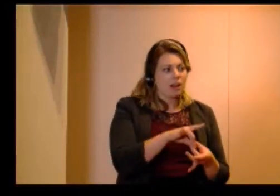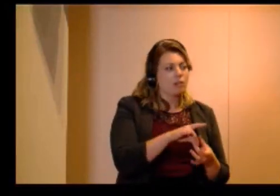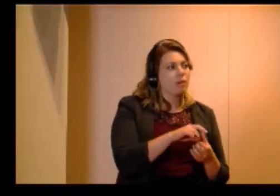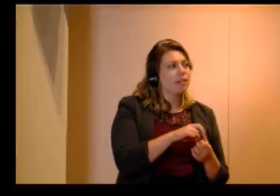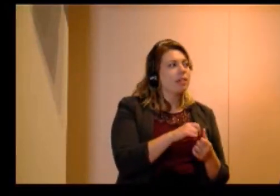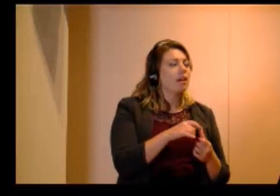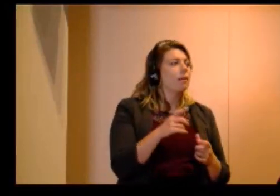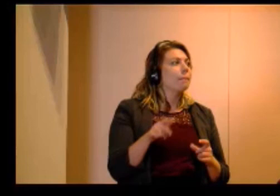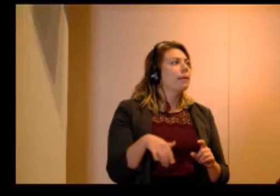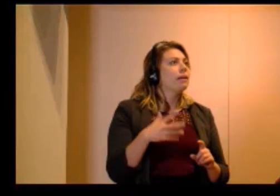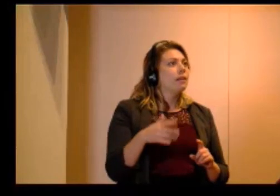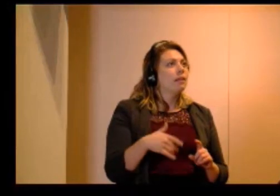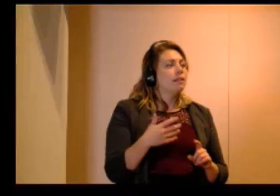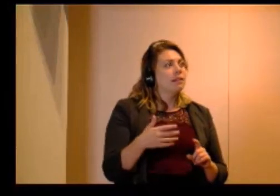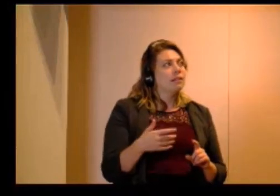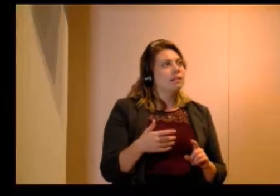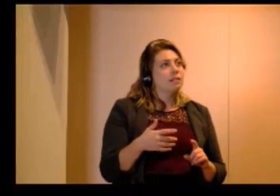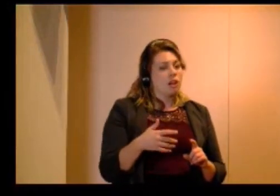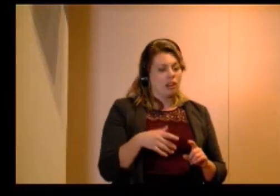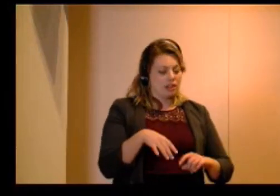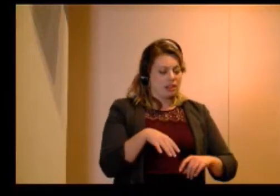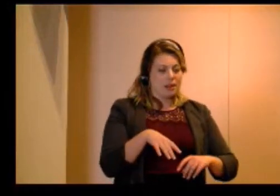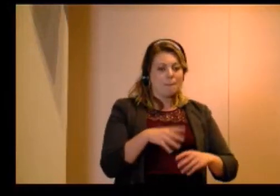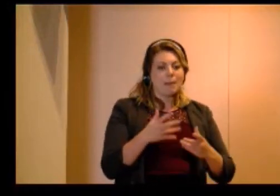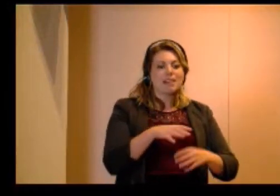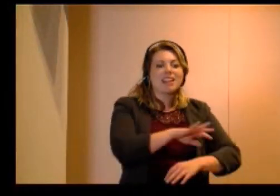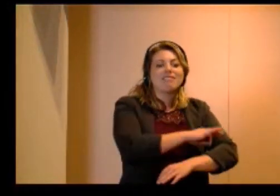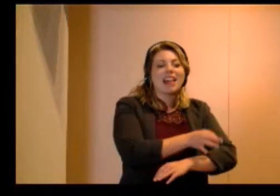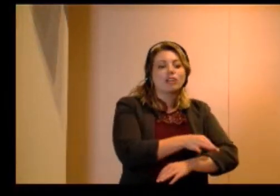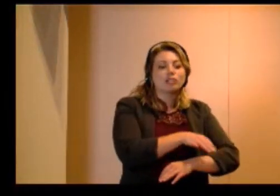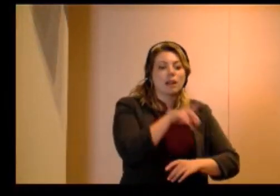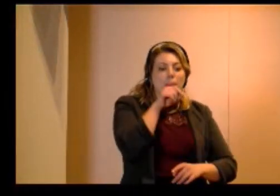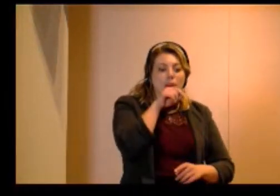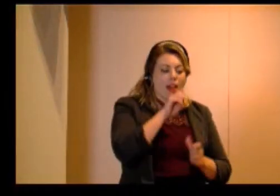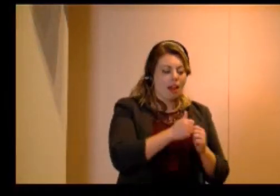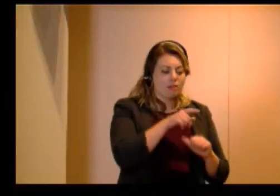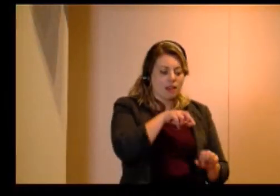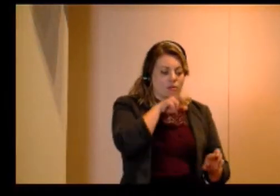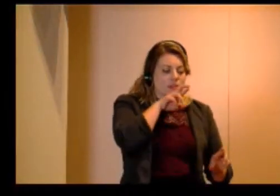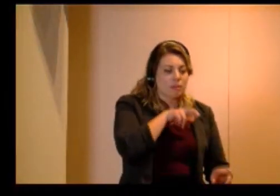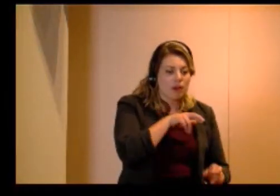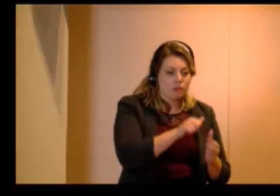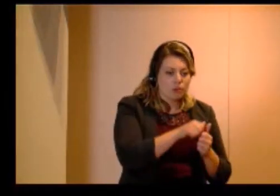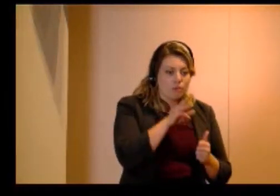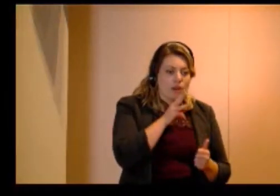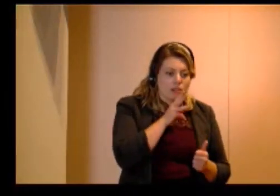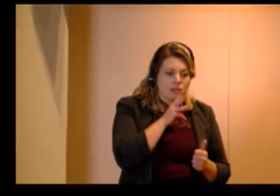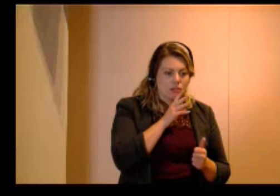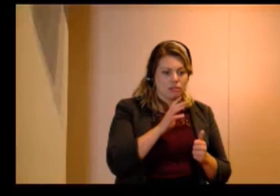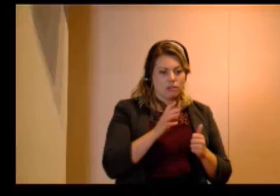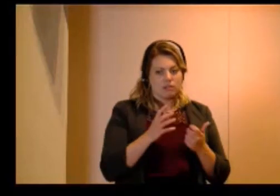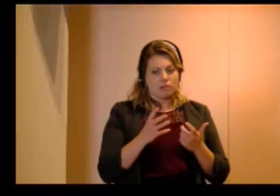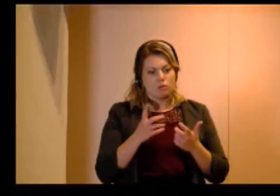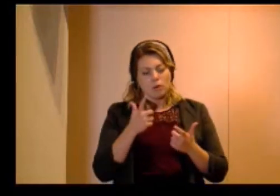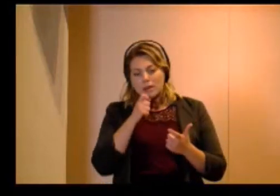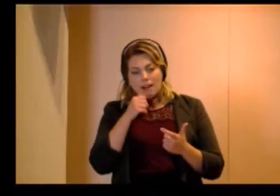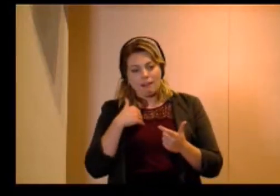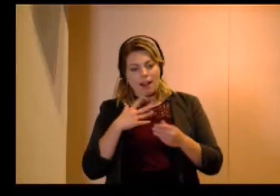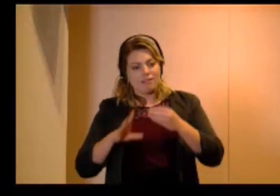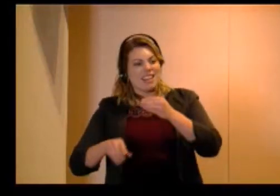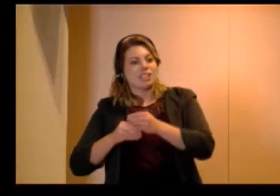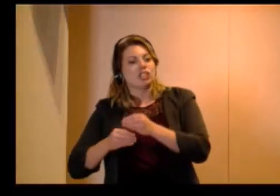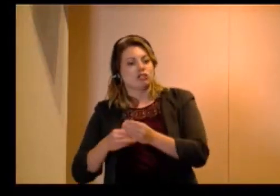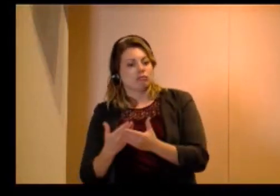how the kind of the feathers of the birds react to water and have like additional material properties in